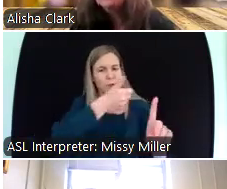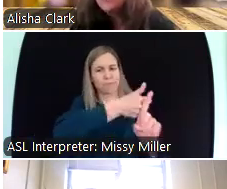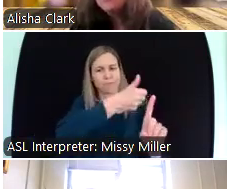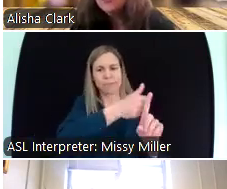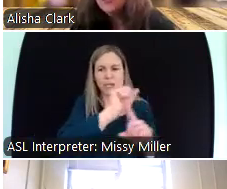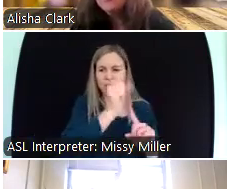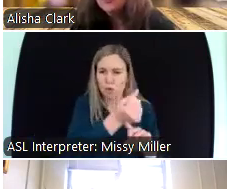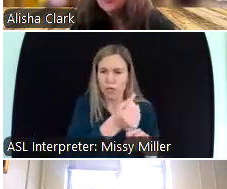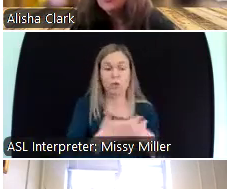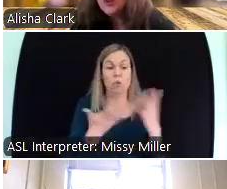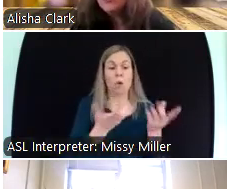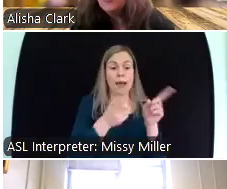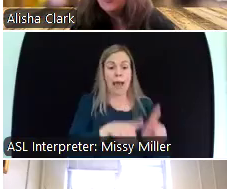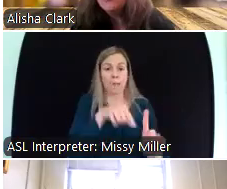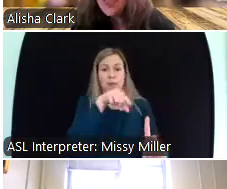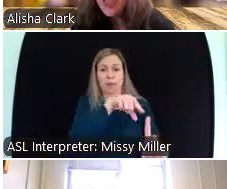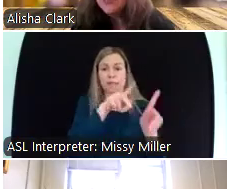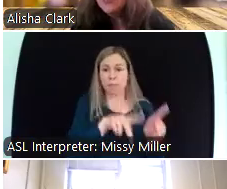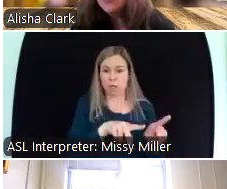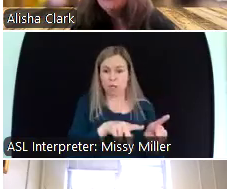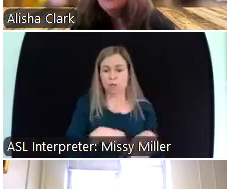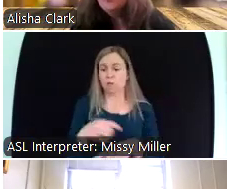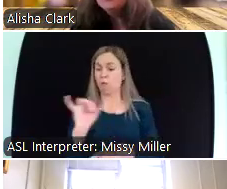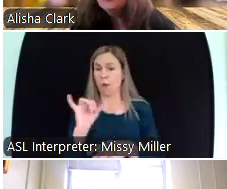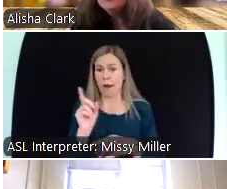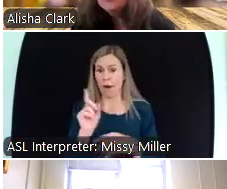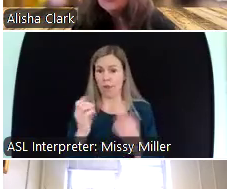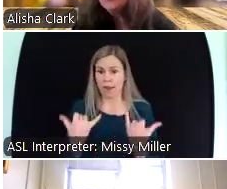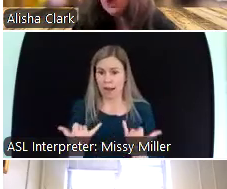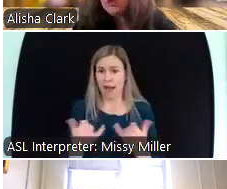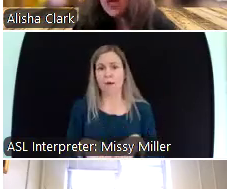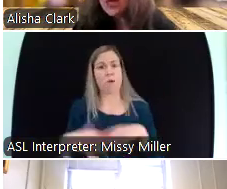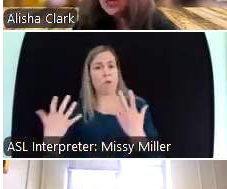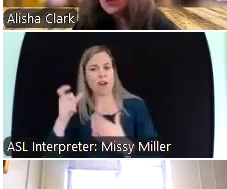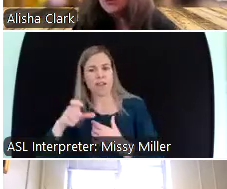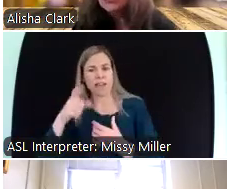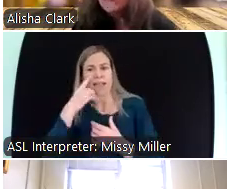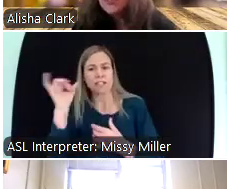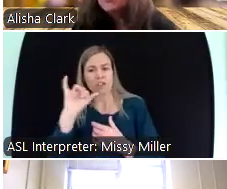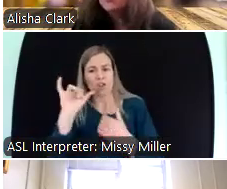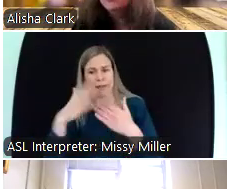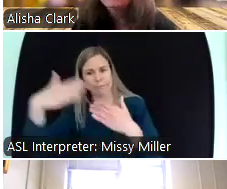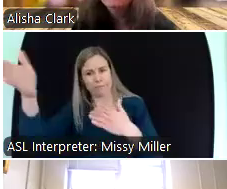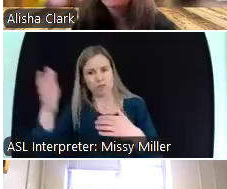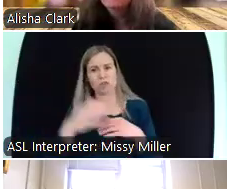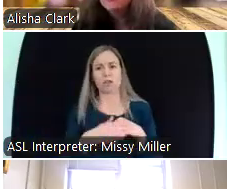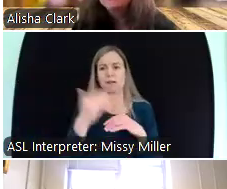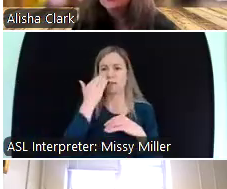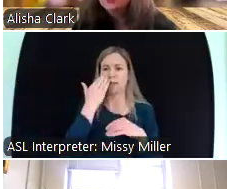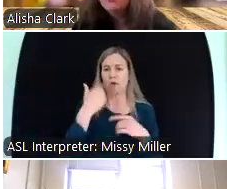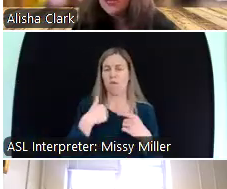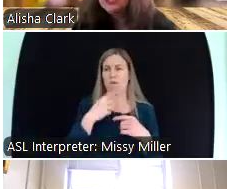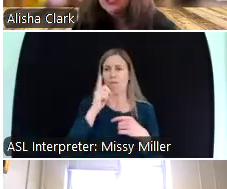what's happened to the individual, right? Where are they at? And then what do those needs look like in order to make the